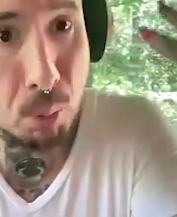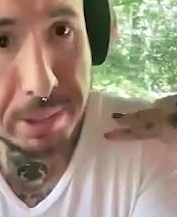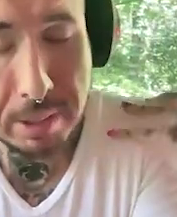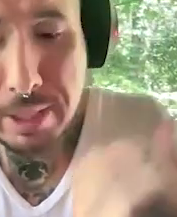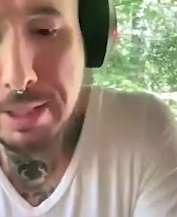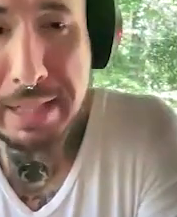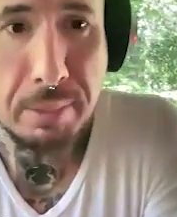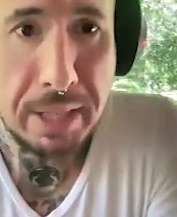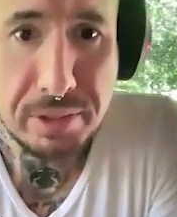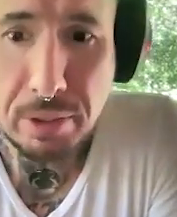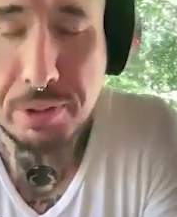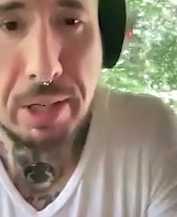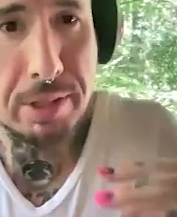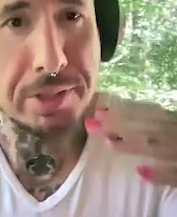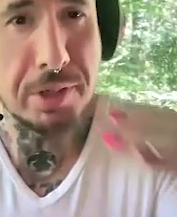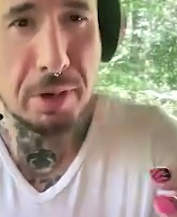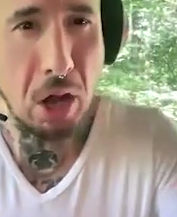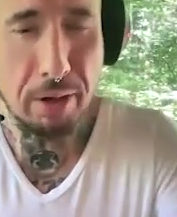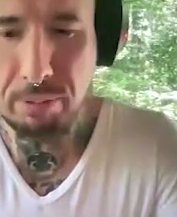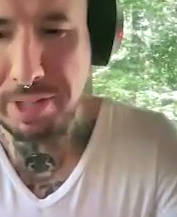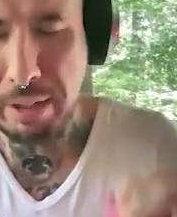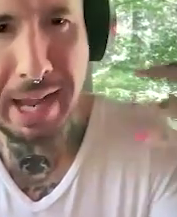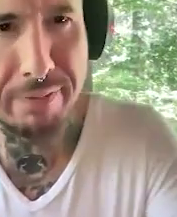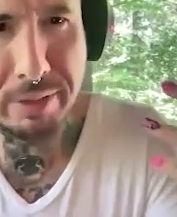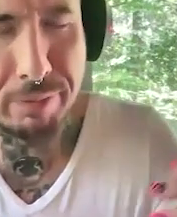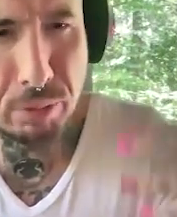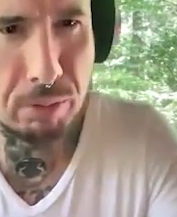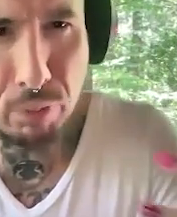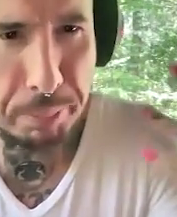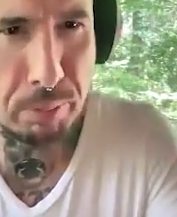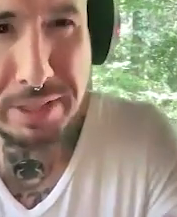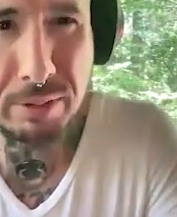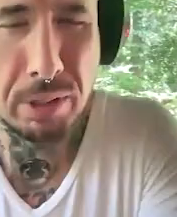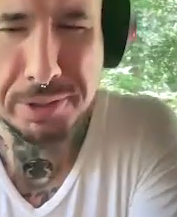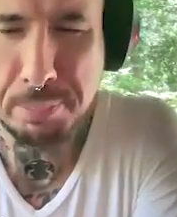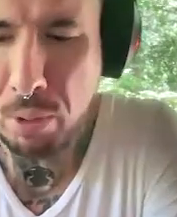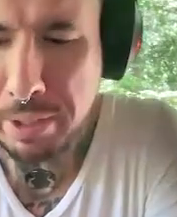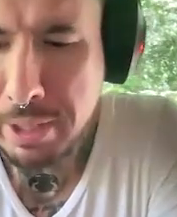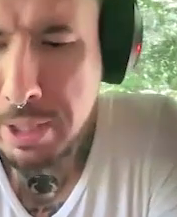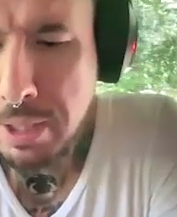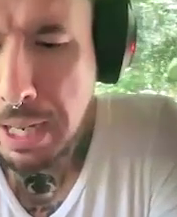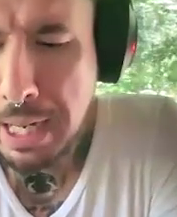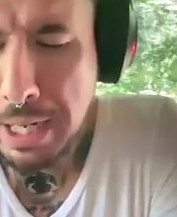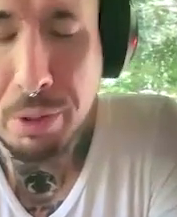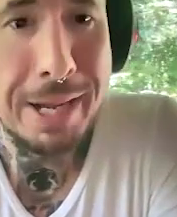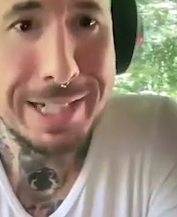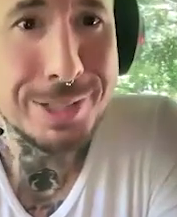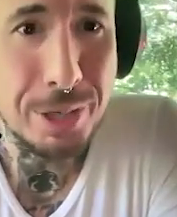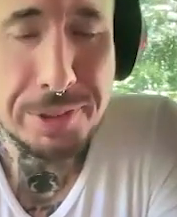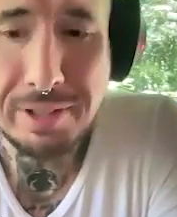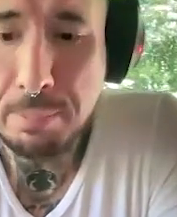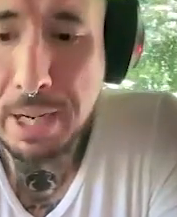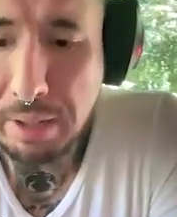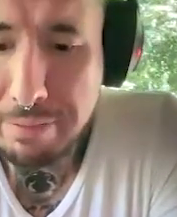was deported back to Mexico. So I already started off without having full parental support. The